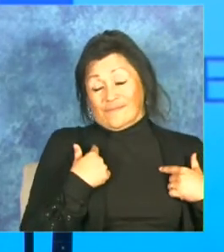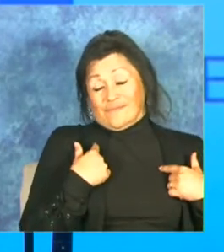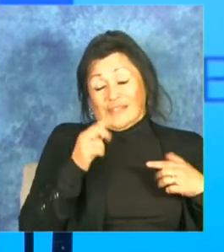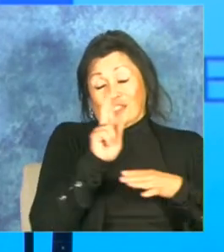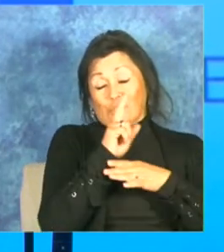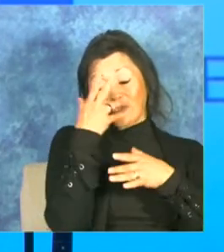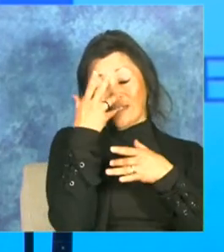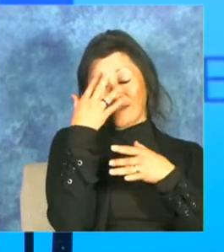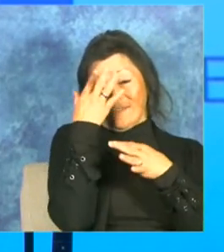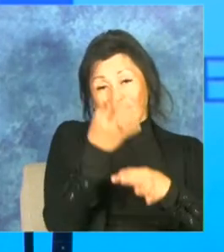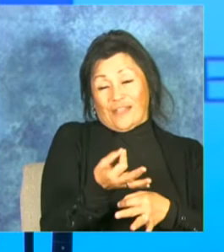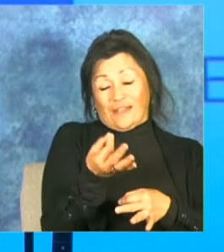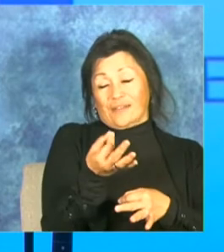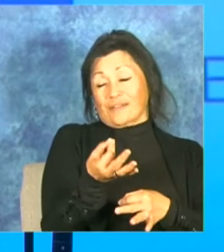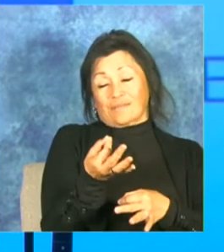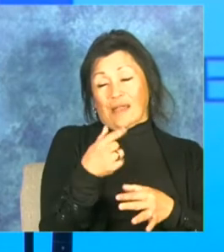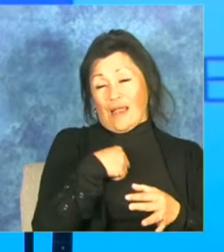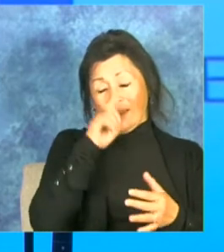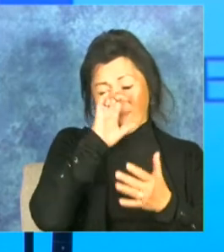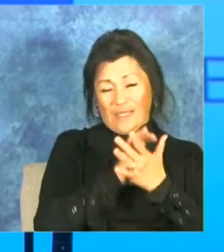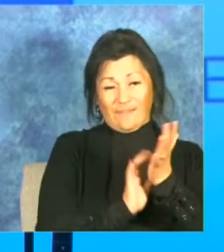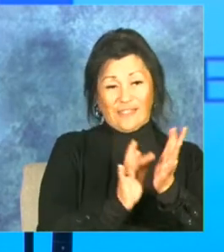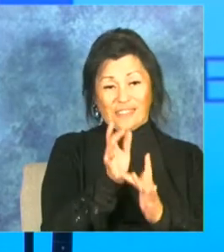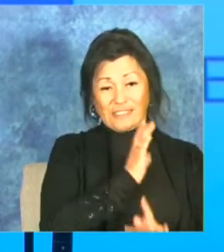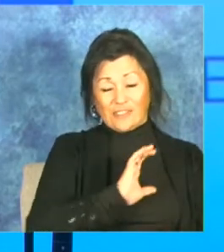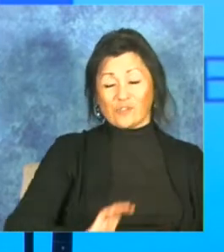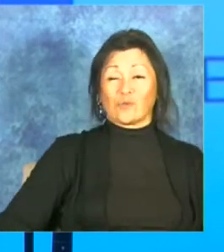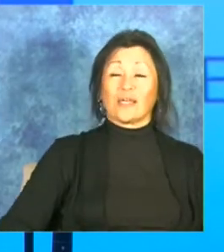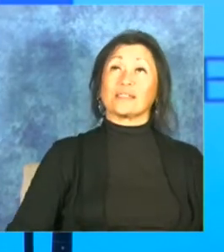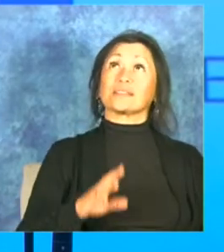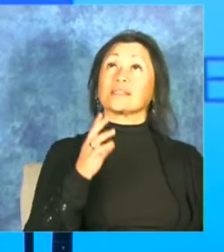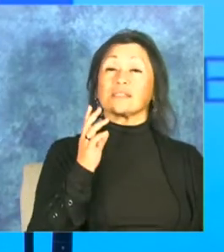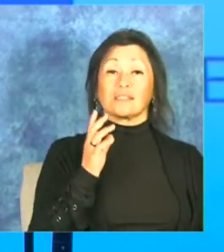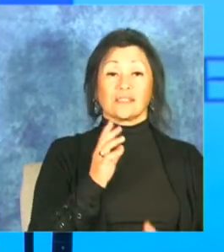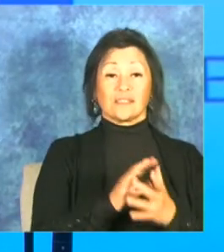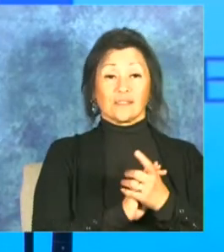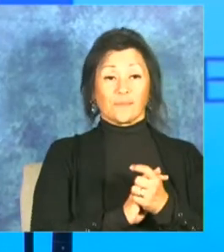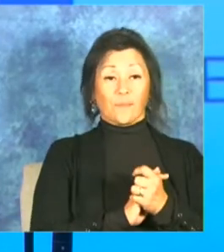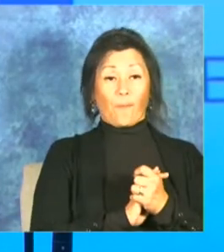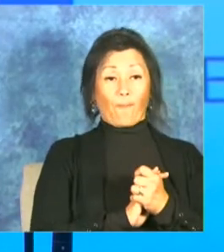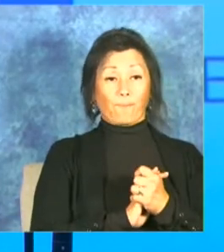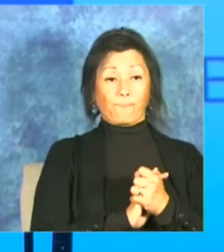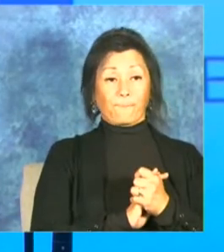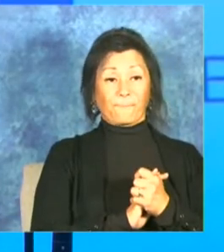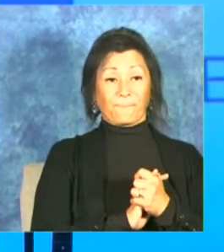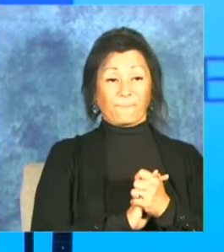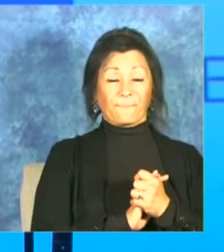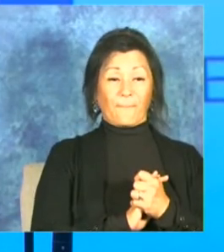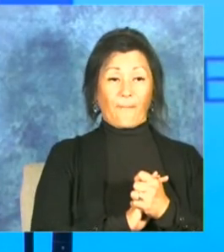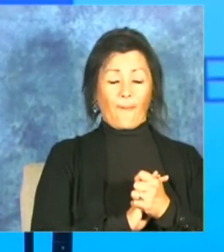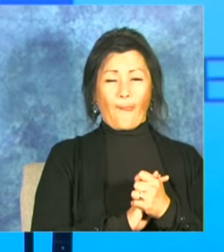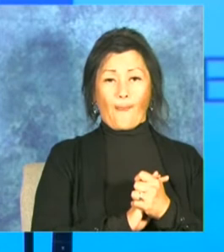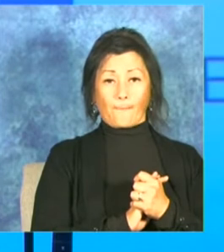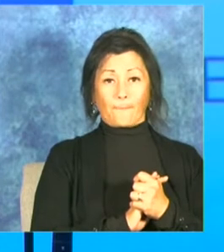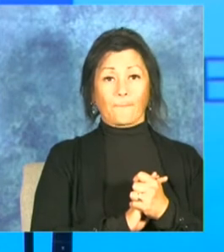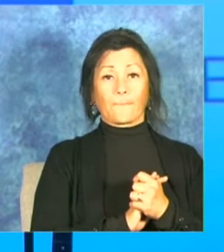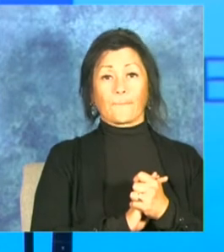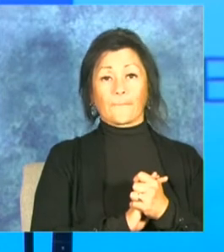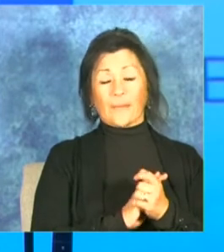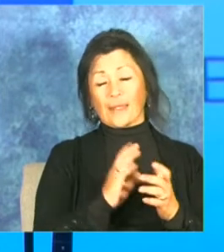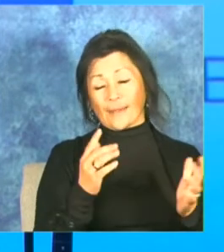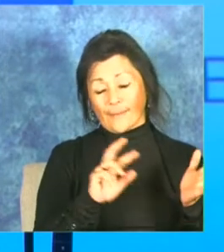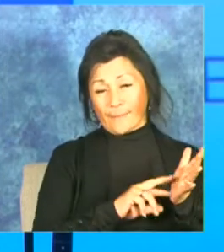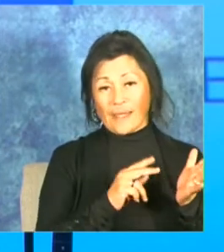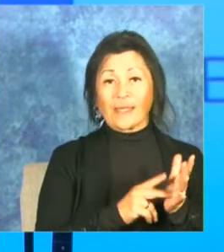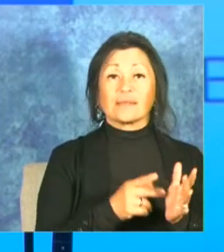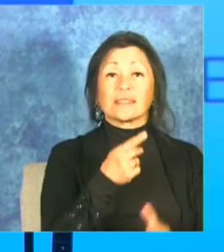of the Son of God. He exempts no life from the agency of faith. In other